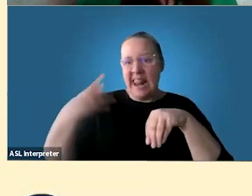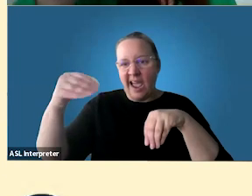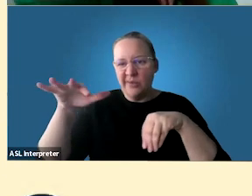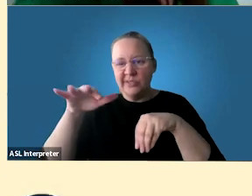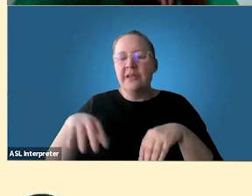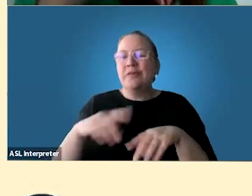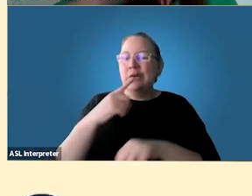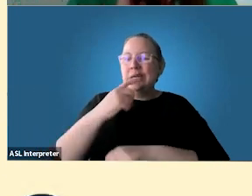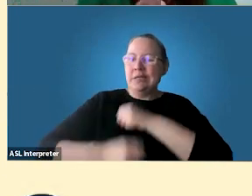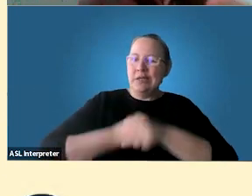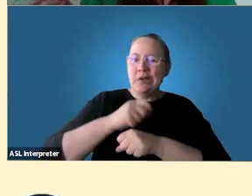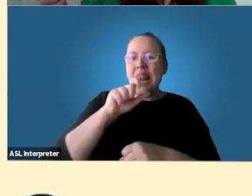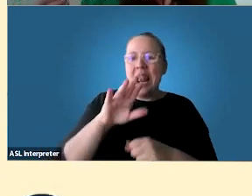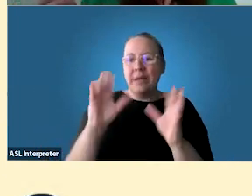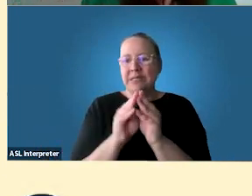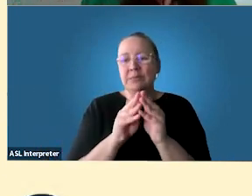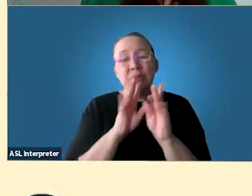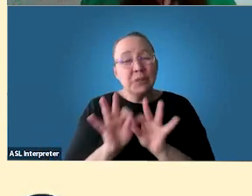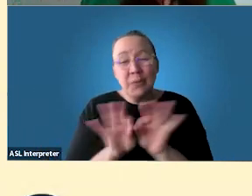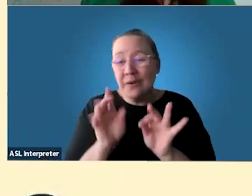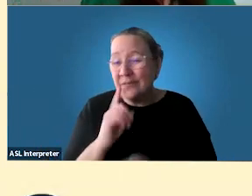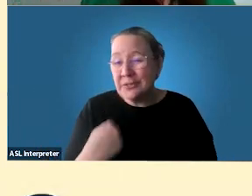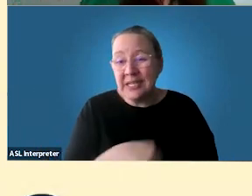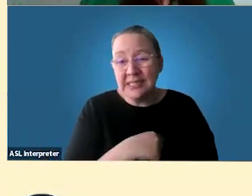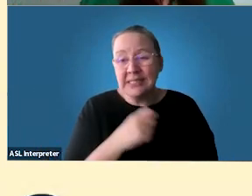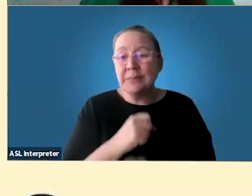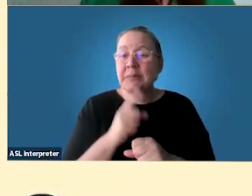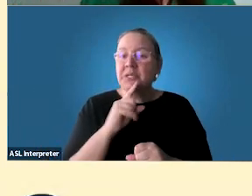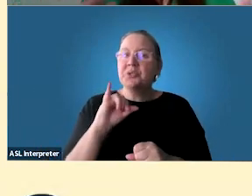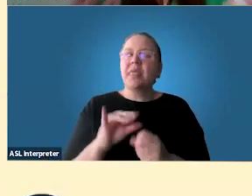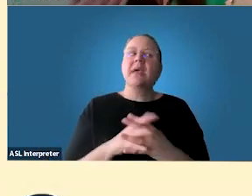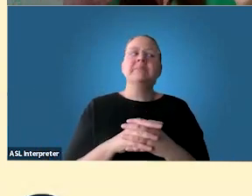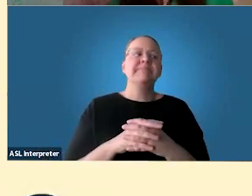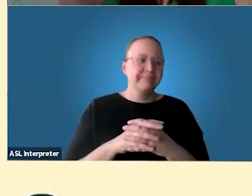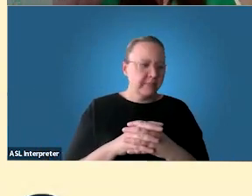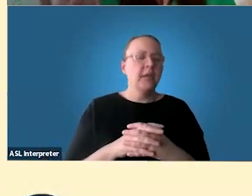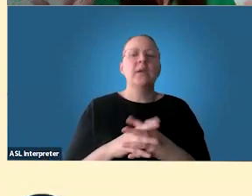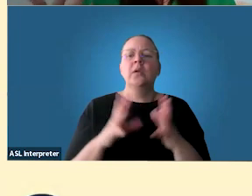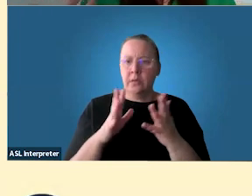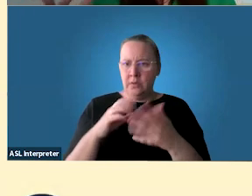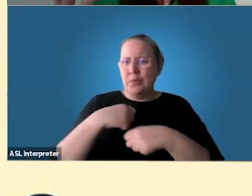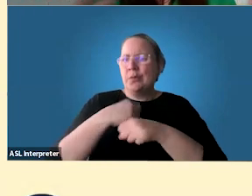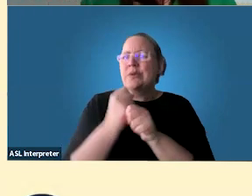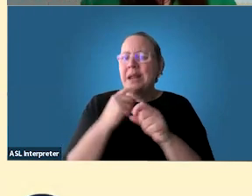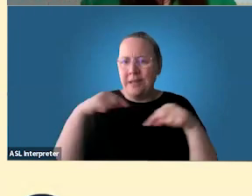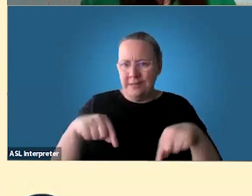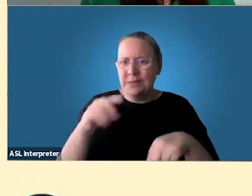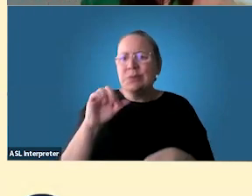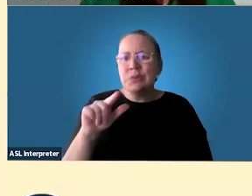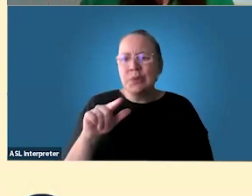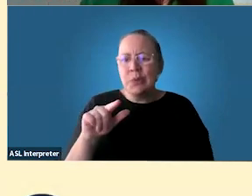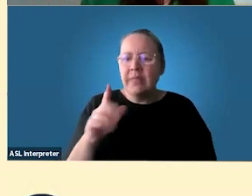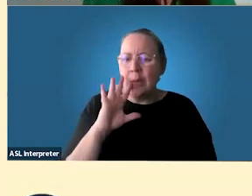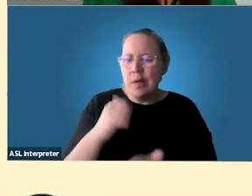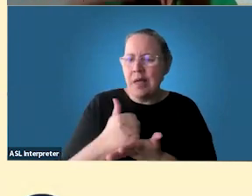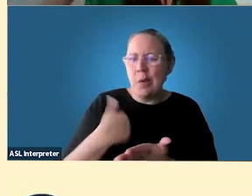lab session. And that was really important for us to make sure that while we were going to be creating this tool that we thought, could